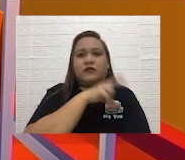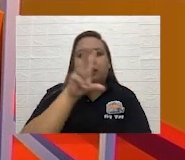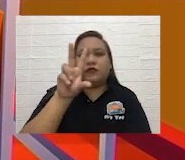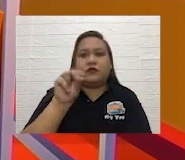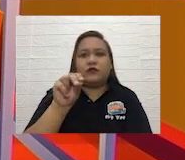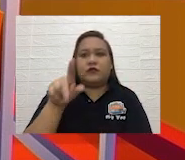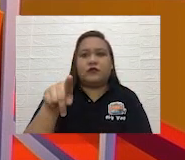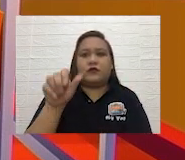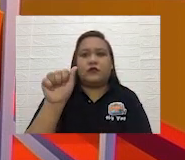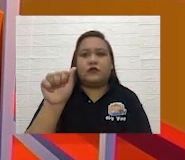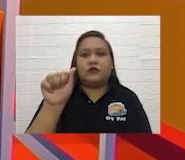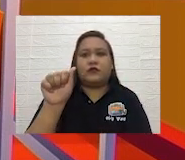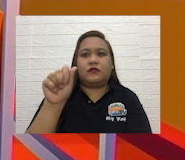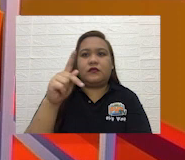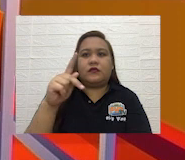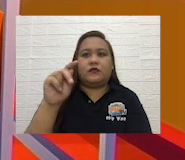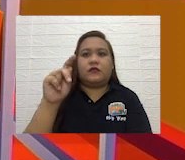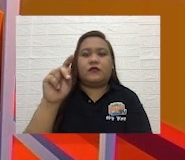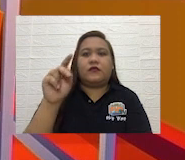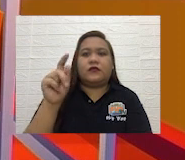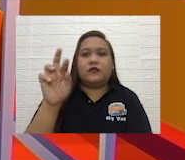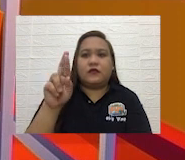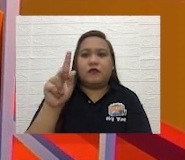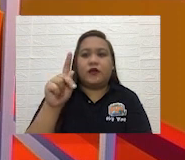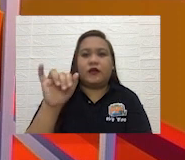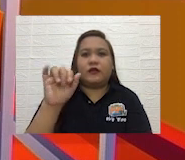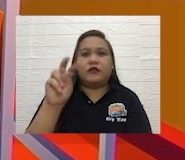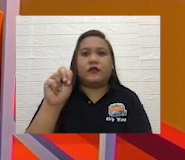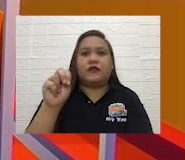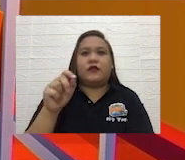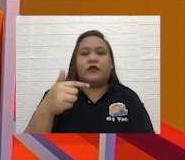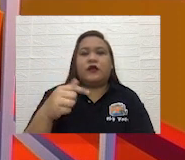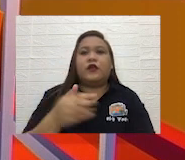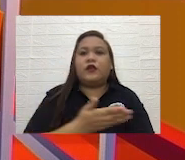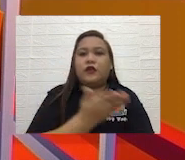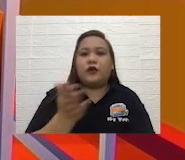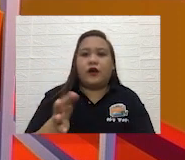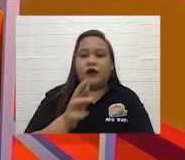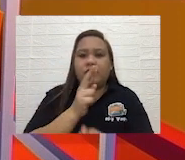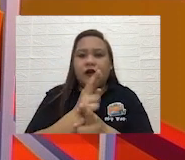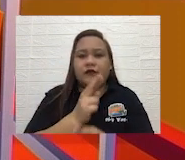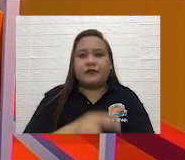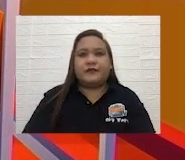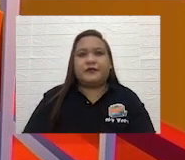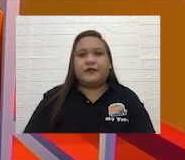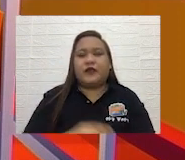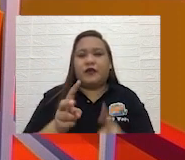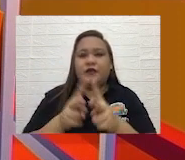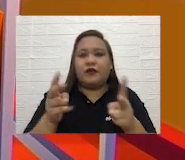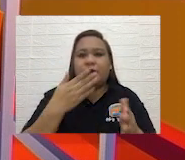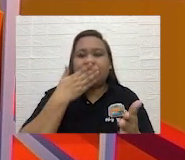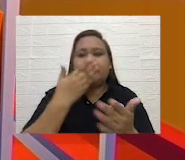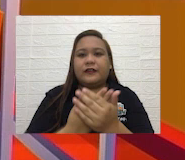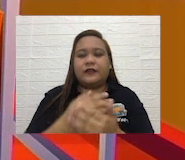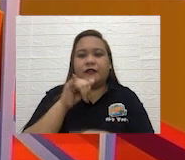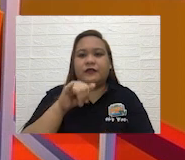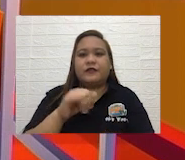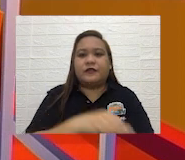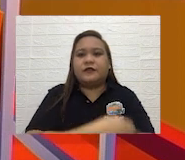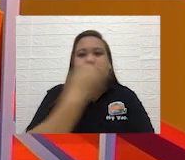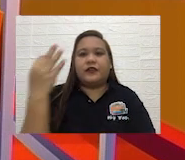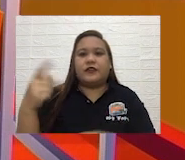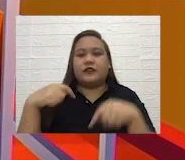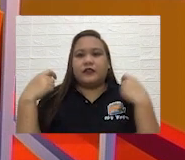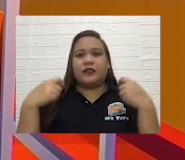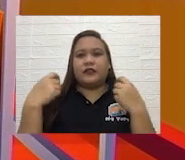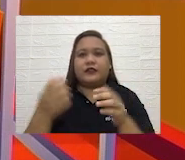hospital, no parking, you are absolutely right. Amazing, Fernandino teens! You did